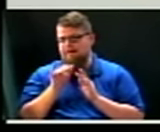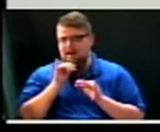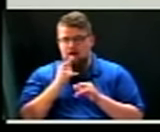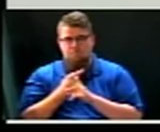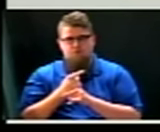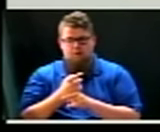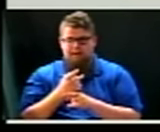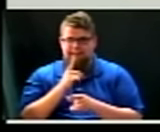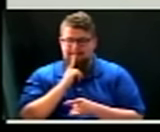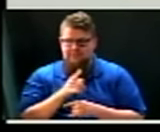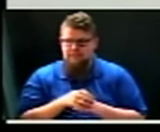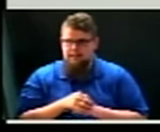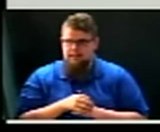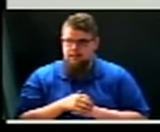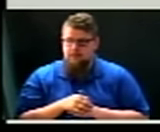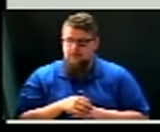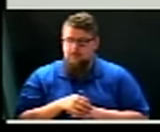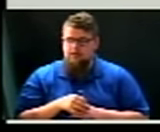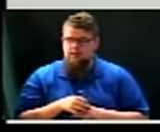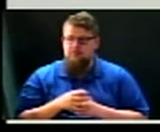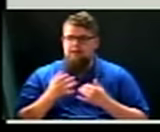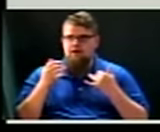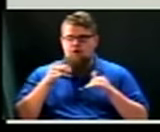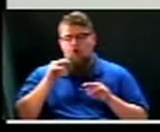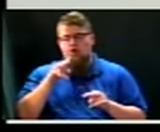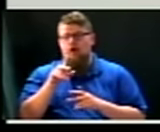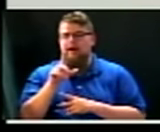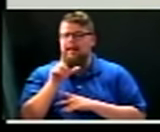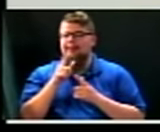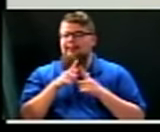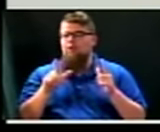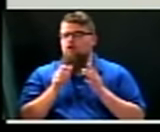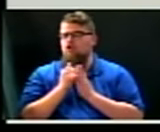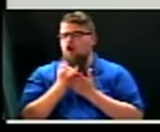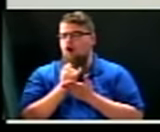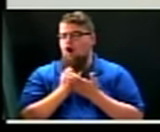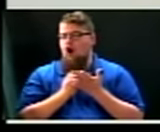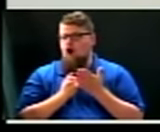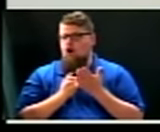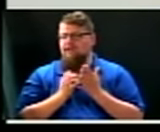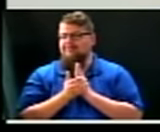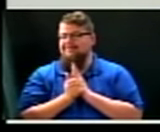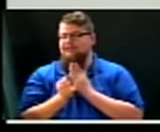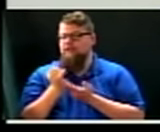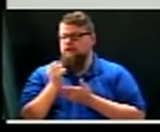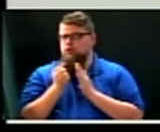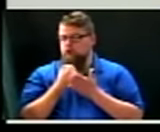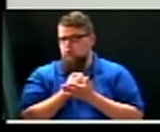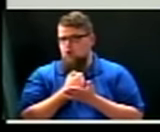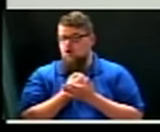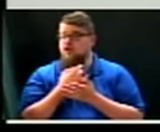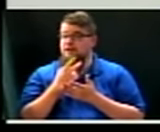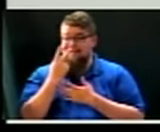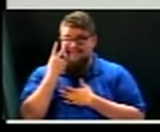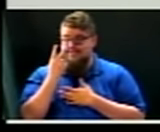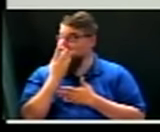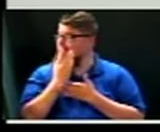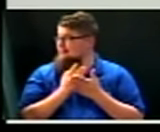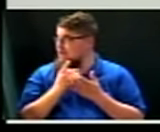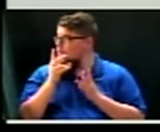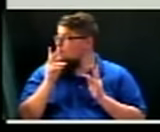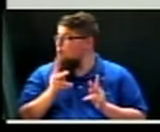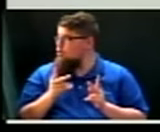this is. Okay, so now we're looking at the language arts scores, and you can see there is someone that